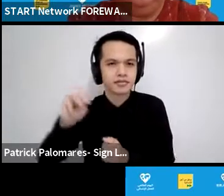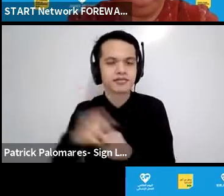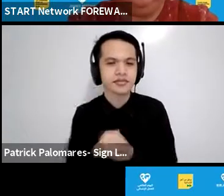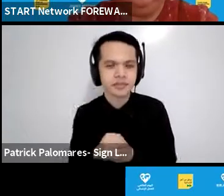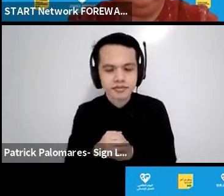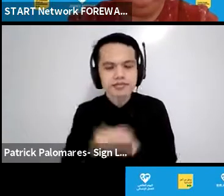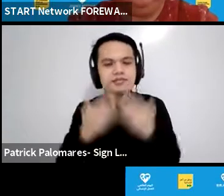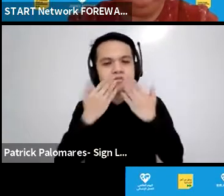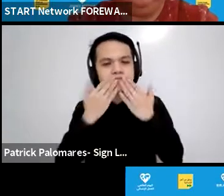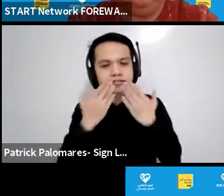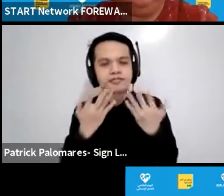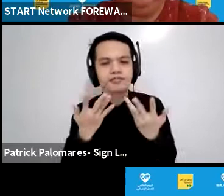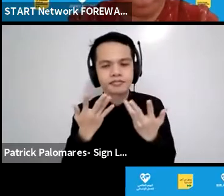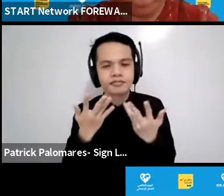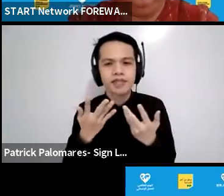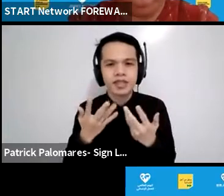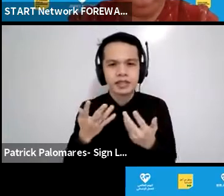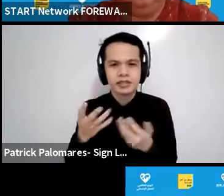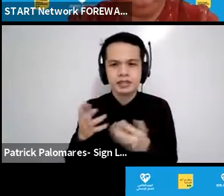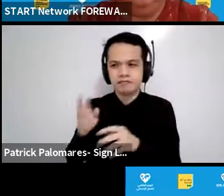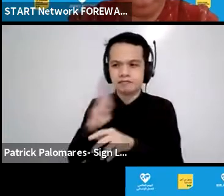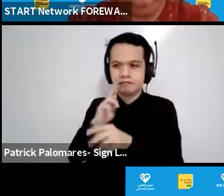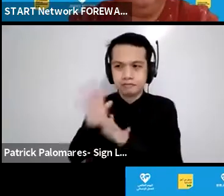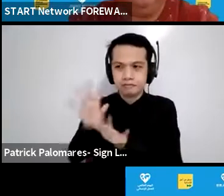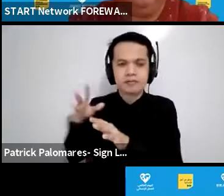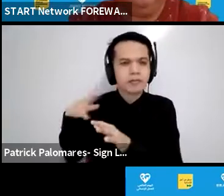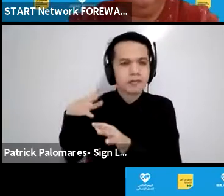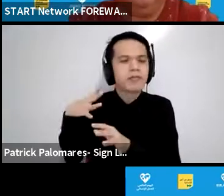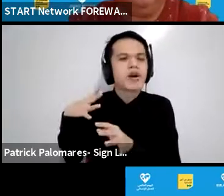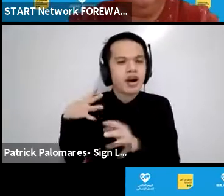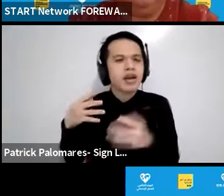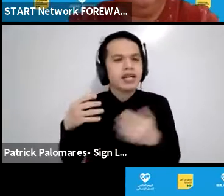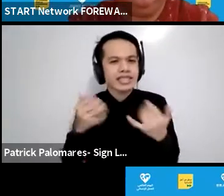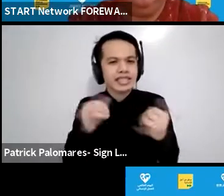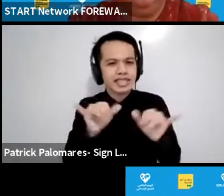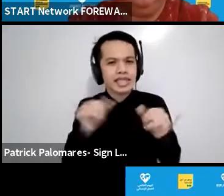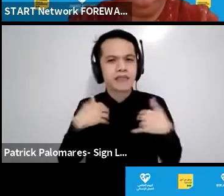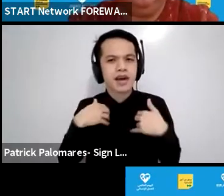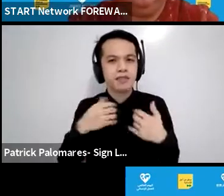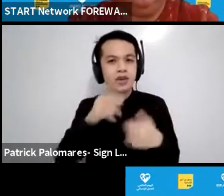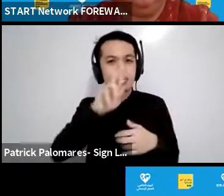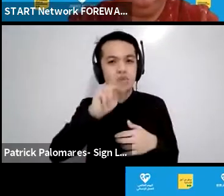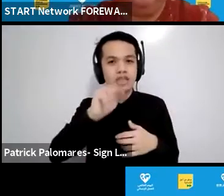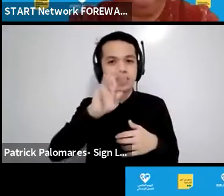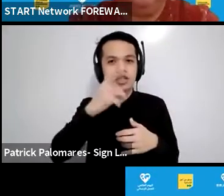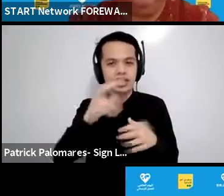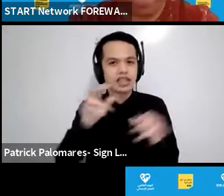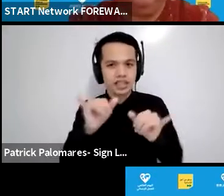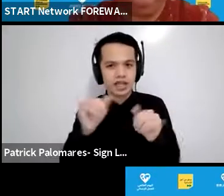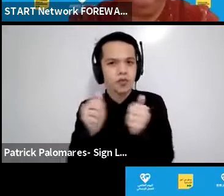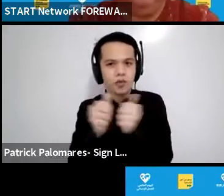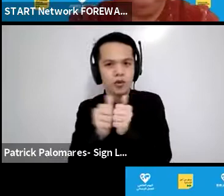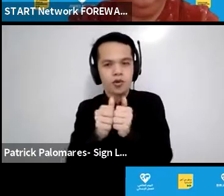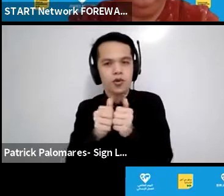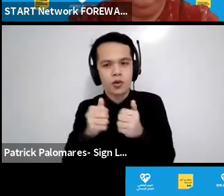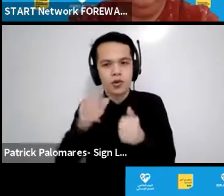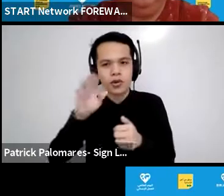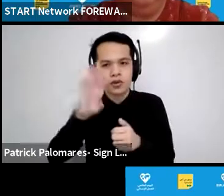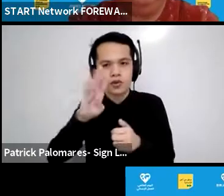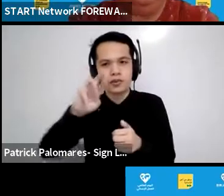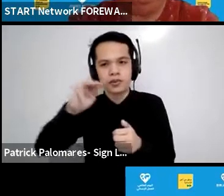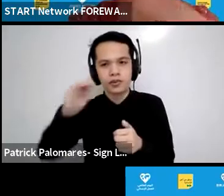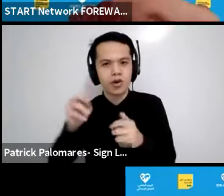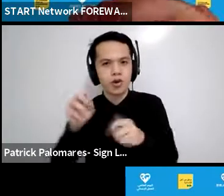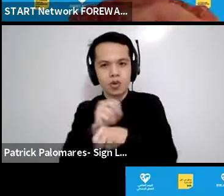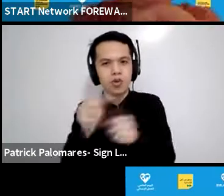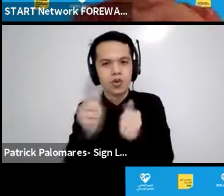Thank you. Before I call on Rhoda, I'd like to share also that the UNHCR is working in BARM, mainly, like